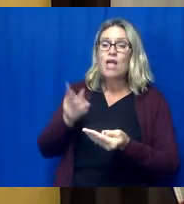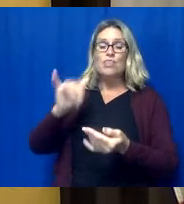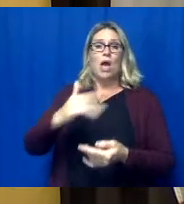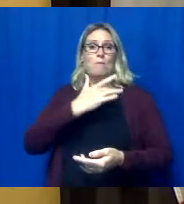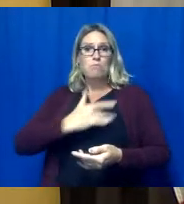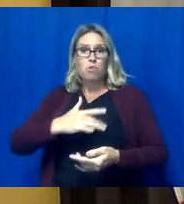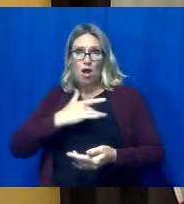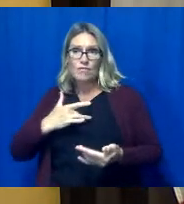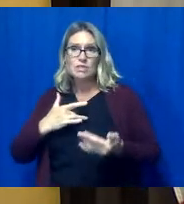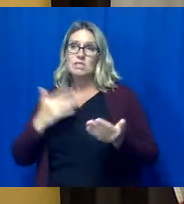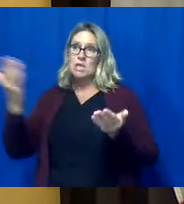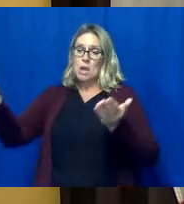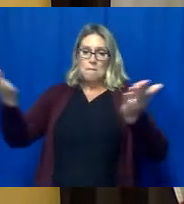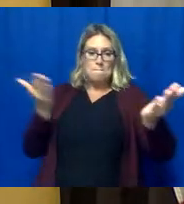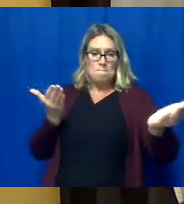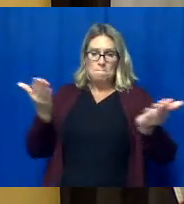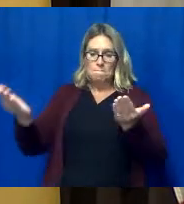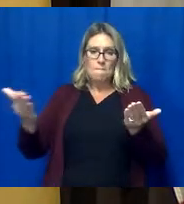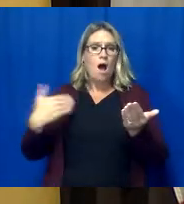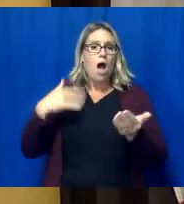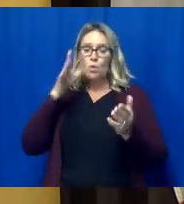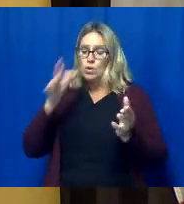I would have made the same decision then